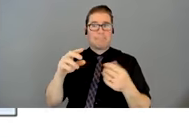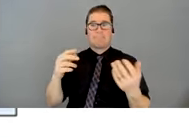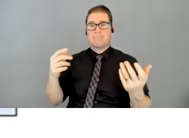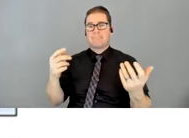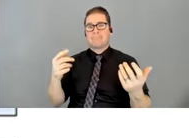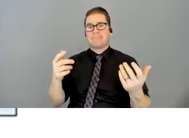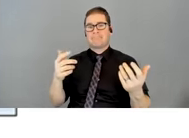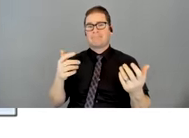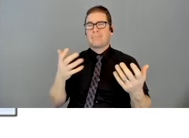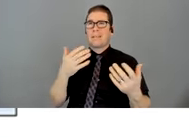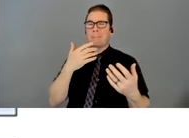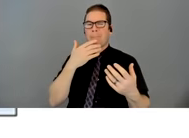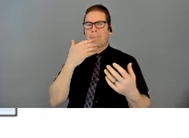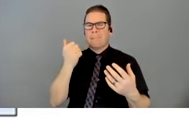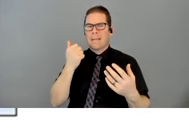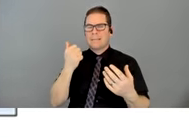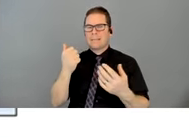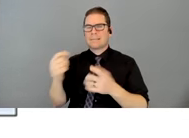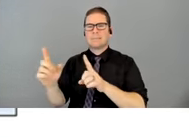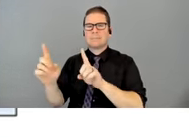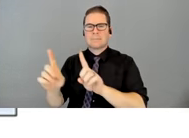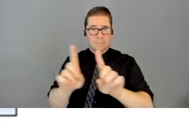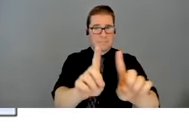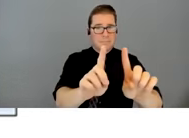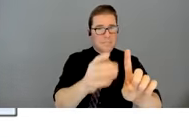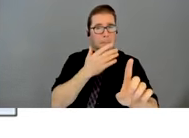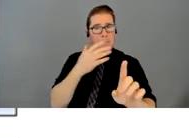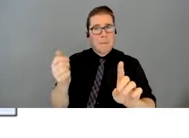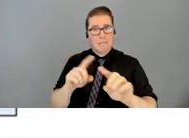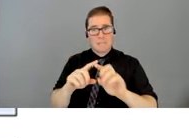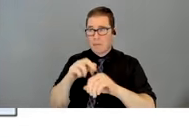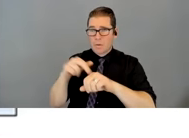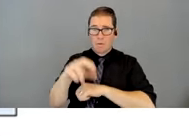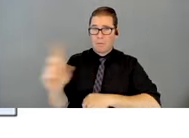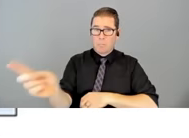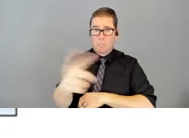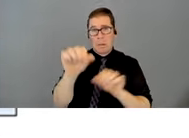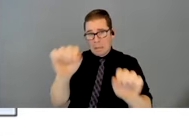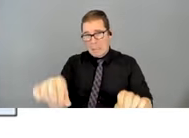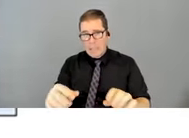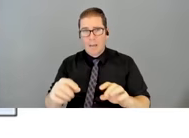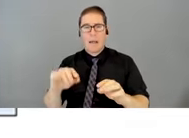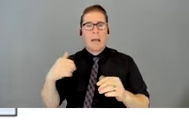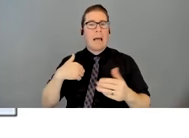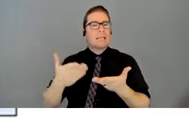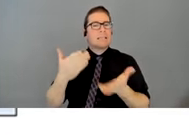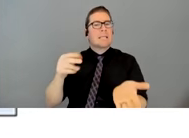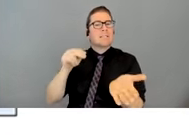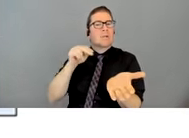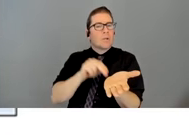It would be best if you walk them over. And I suggest going to our nurses first. It seems to be a lot